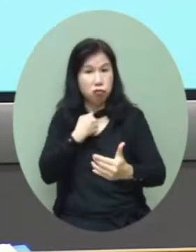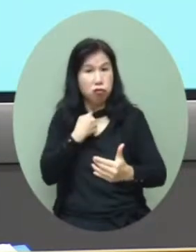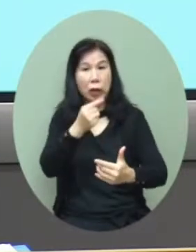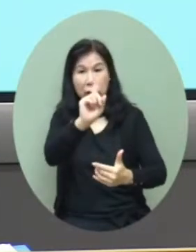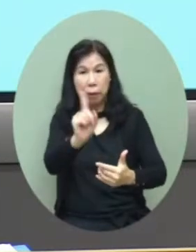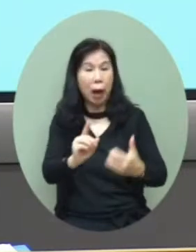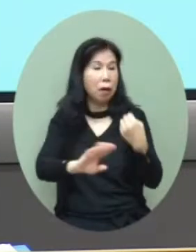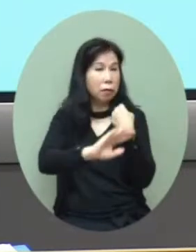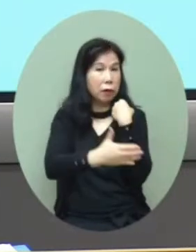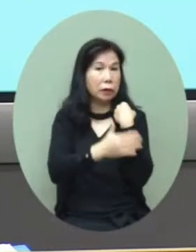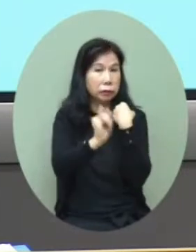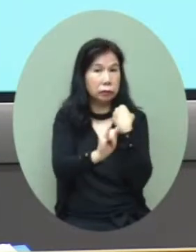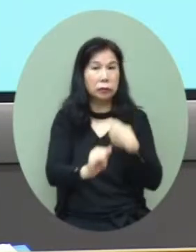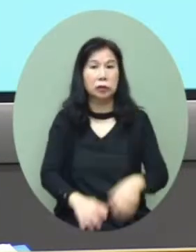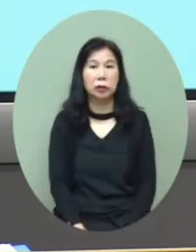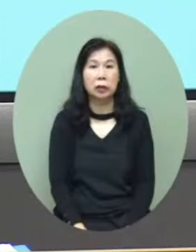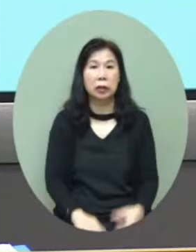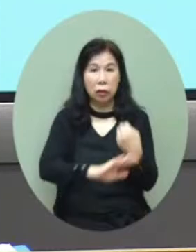reasons.